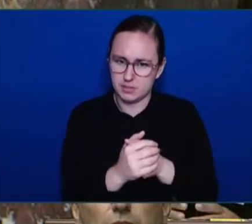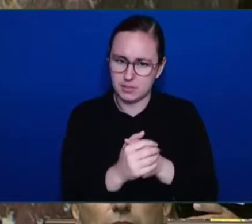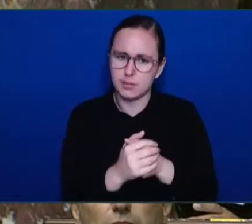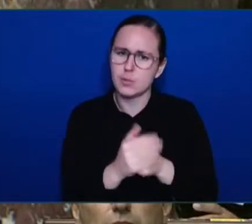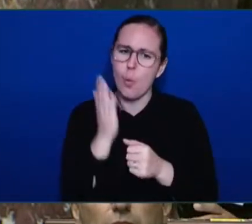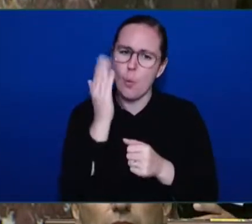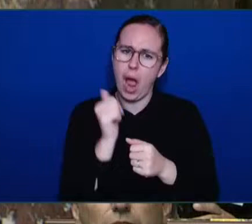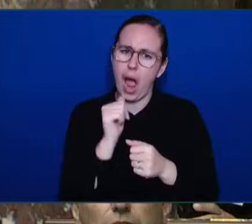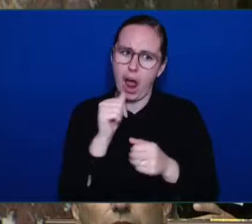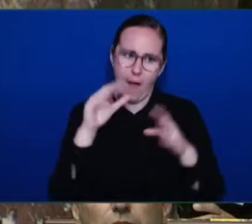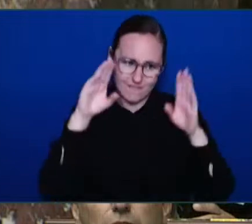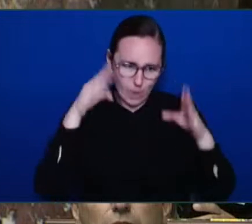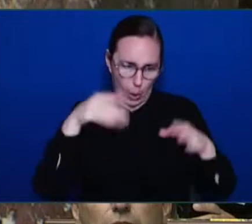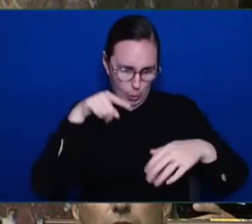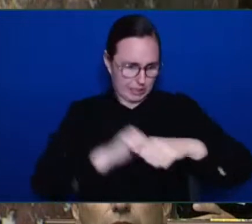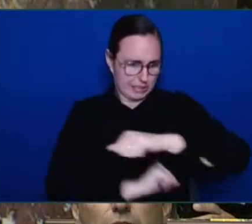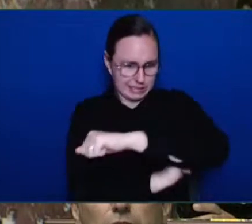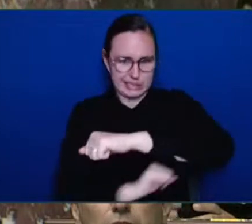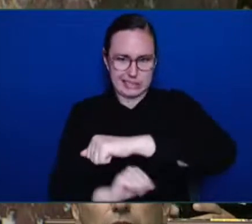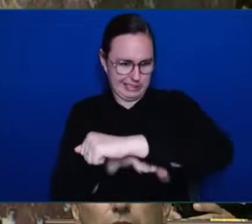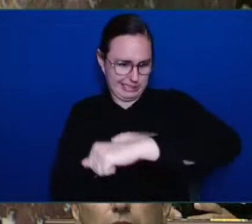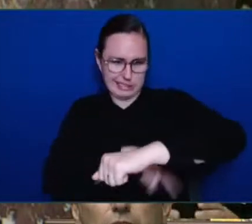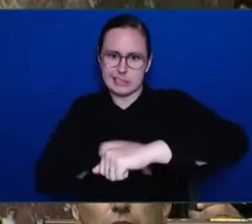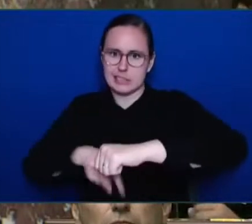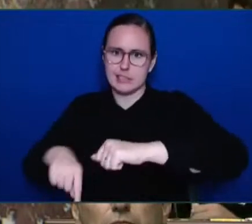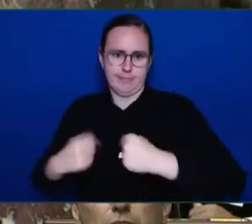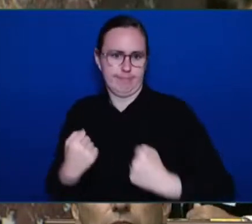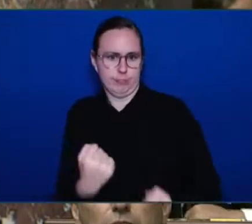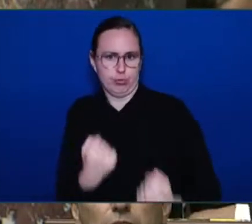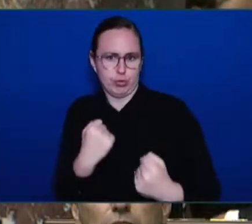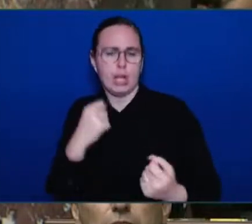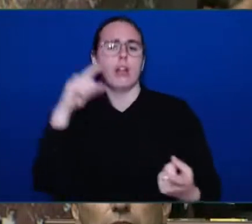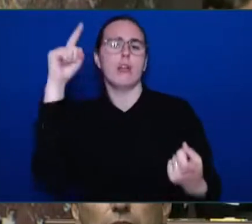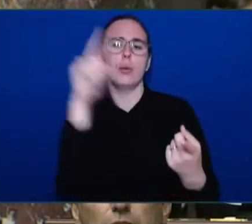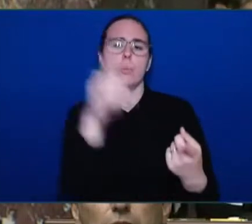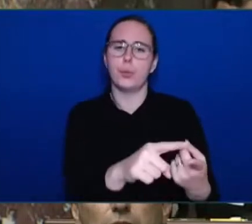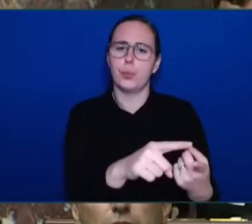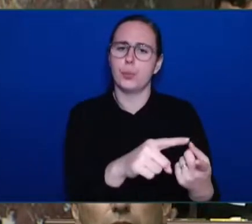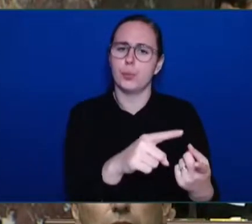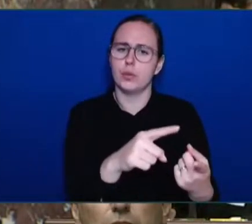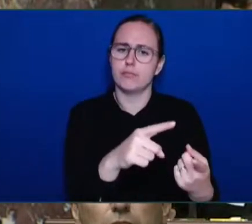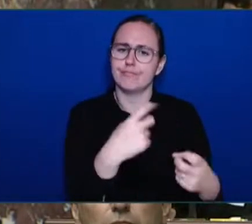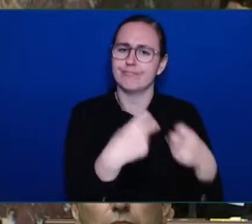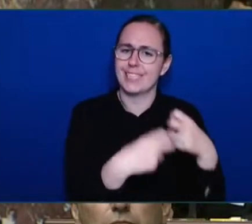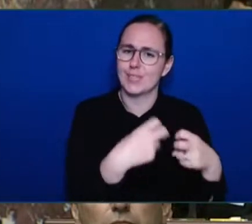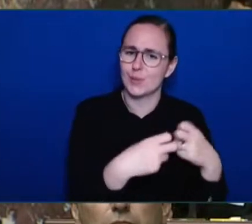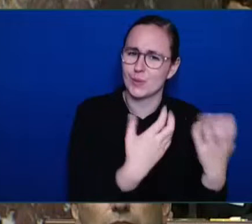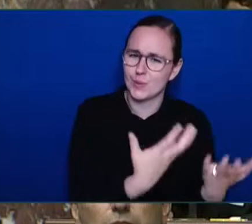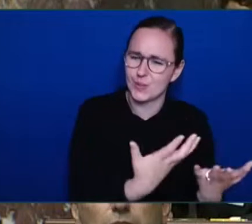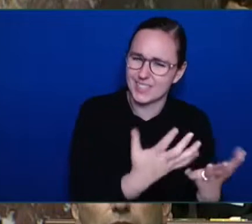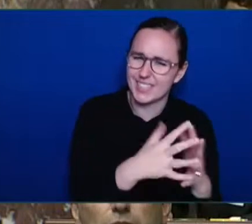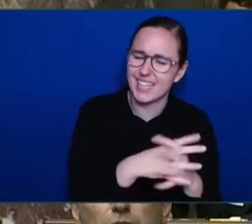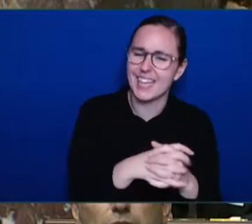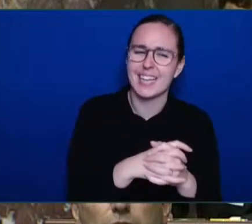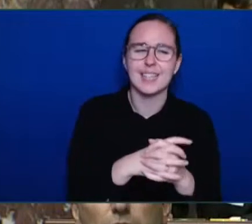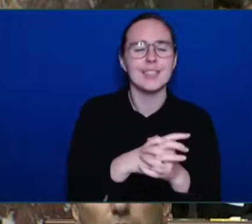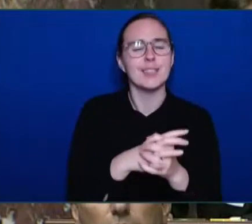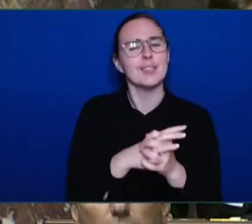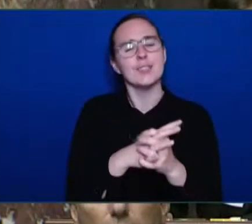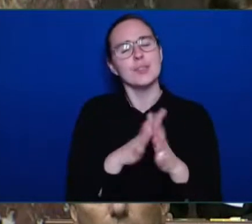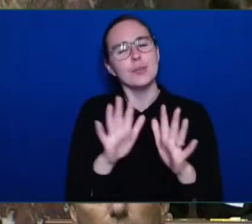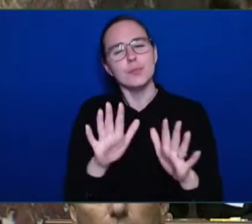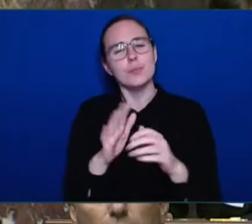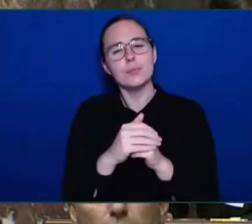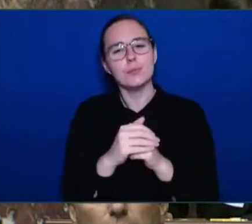it's a necessary but not sufficient response to a problem that the member herself acknowledged is extraordinarily